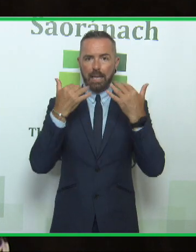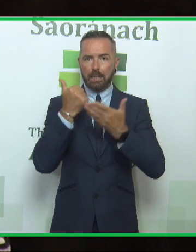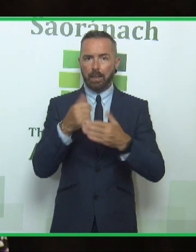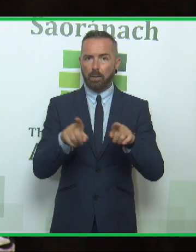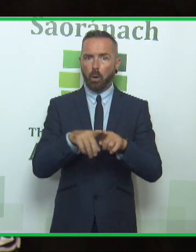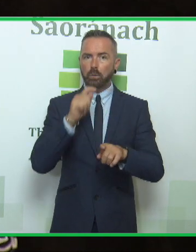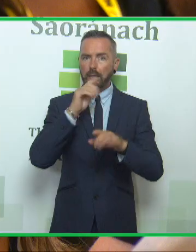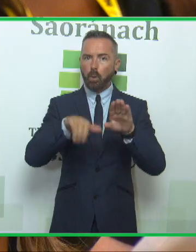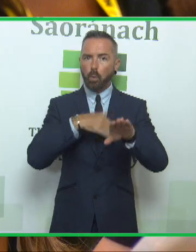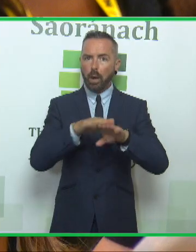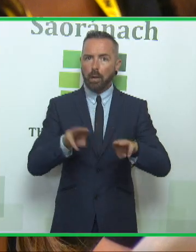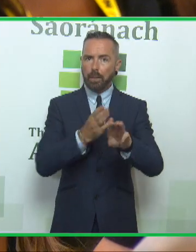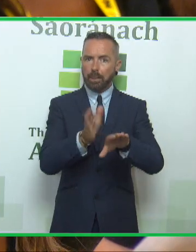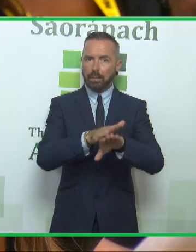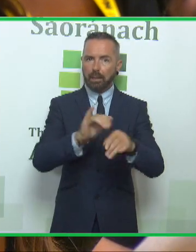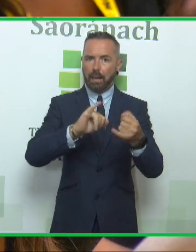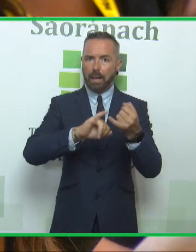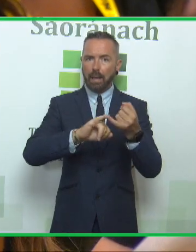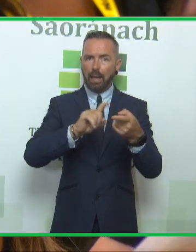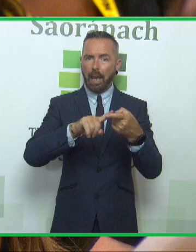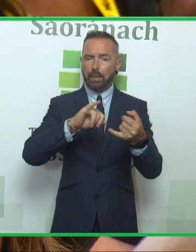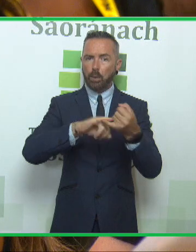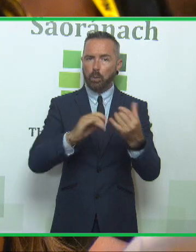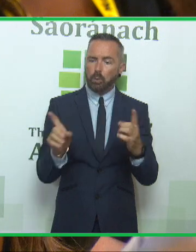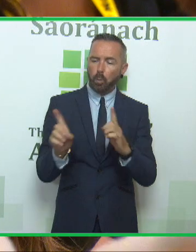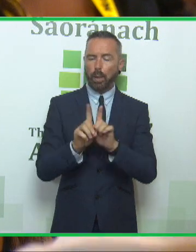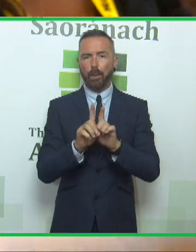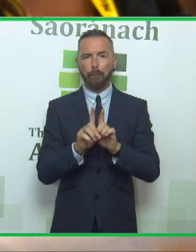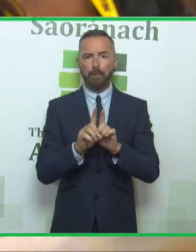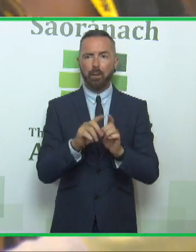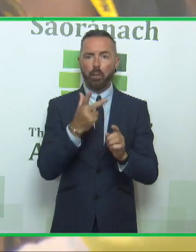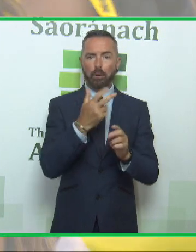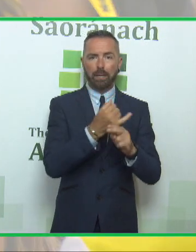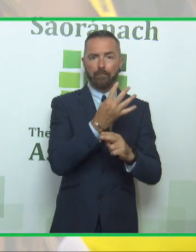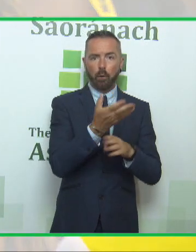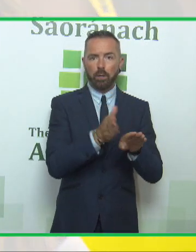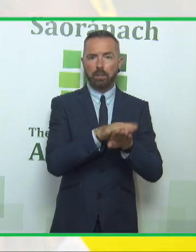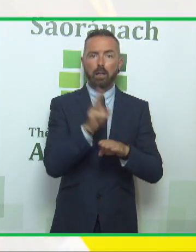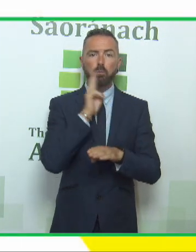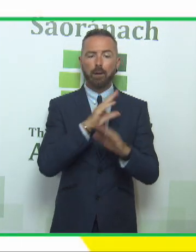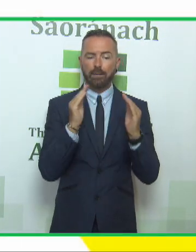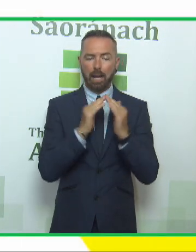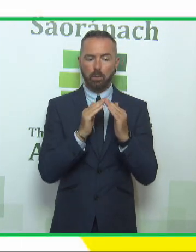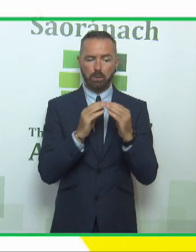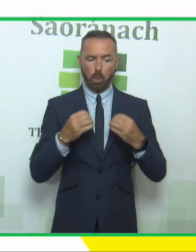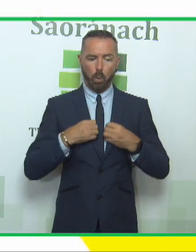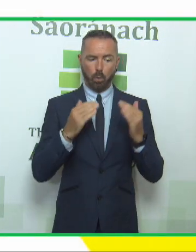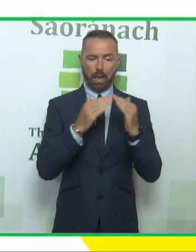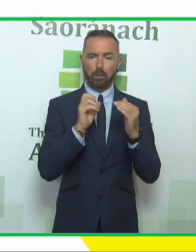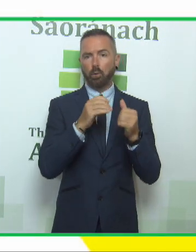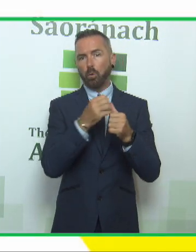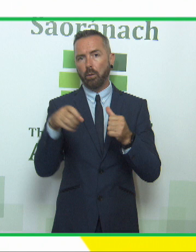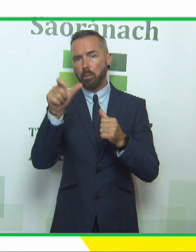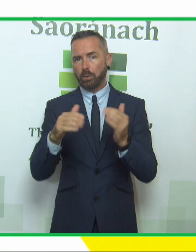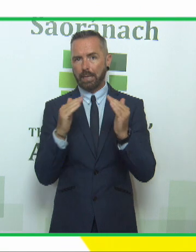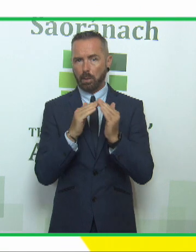people died and who they were with when they died. So 3 in 4 people died in a private dwelling. So this is their home or someone else's